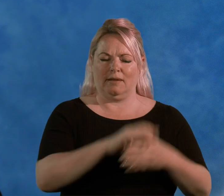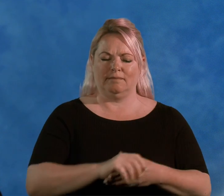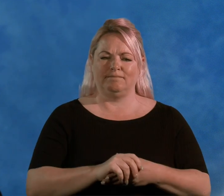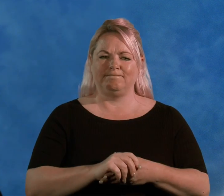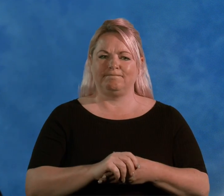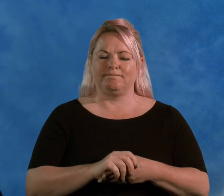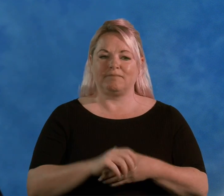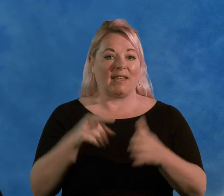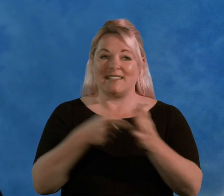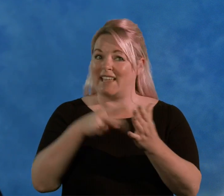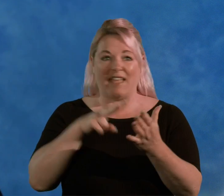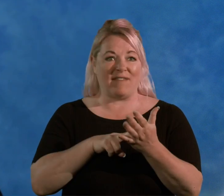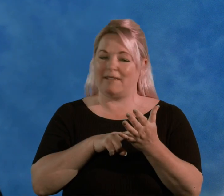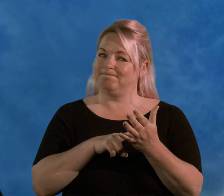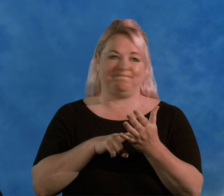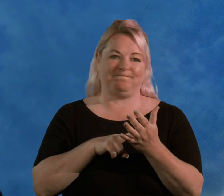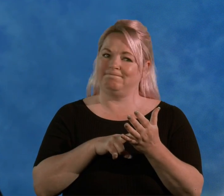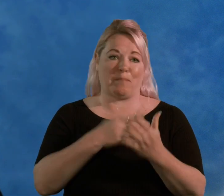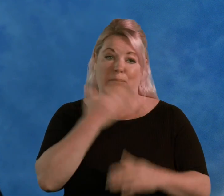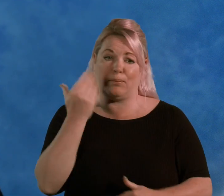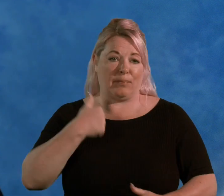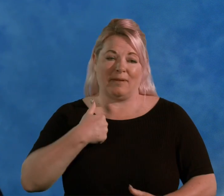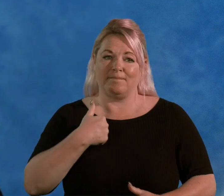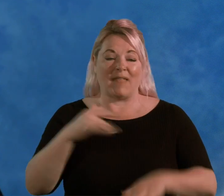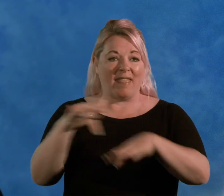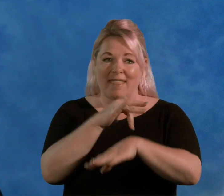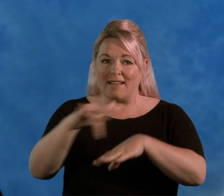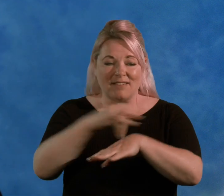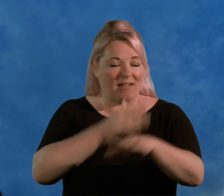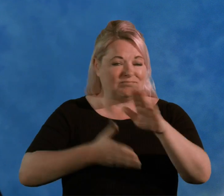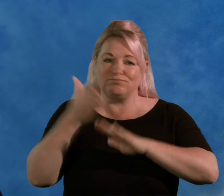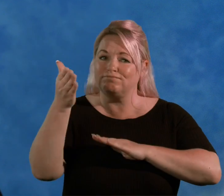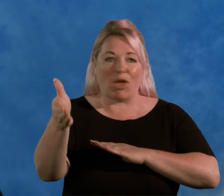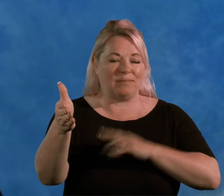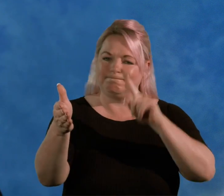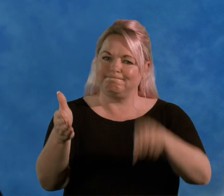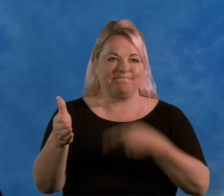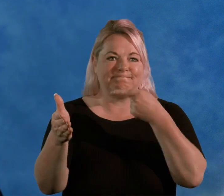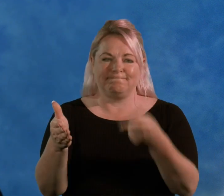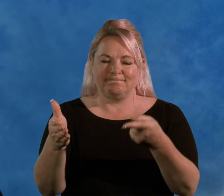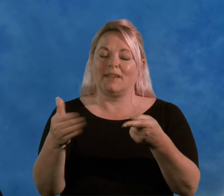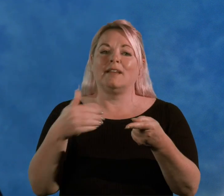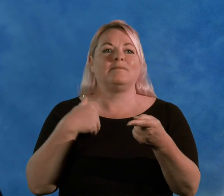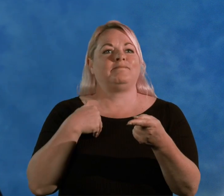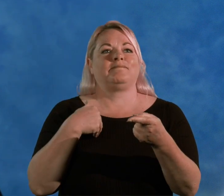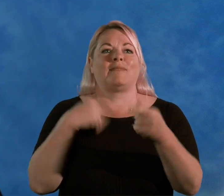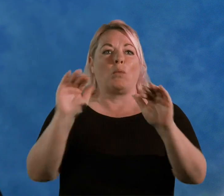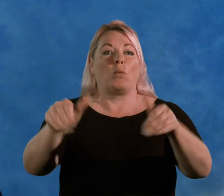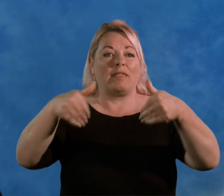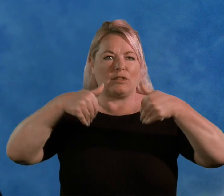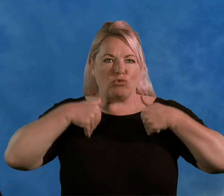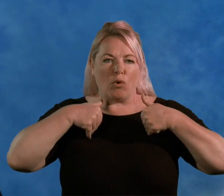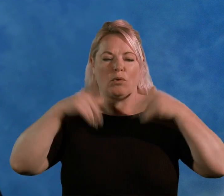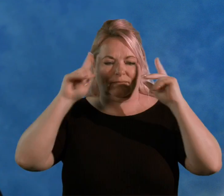relationships. There was no TV anymore. I couldn't go to the theatre, and I'd already withdrawn from